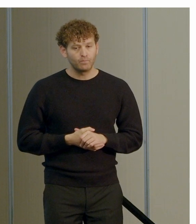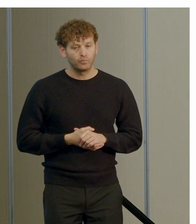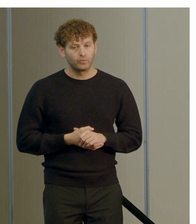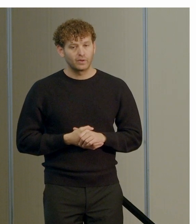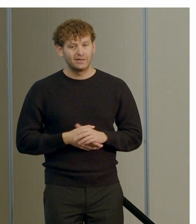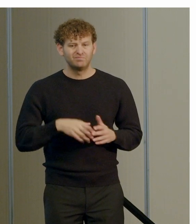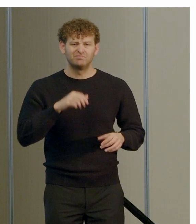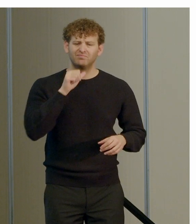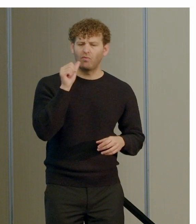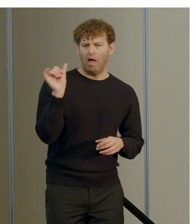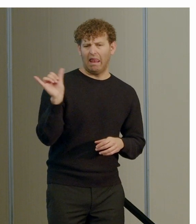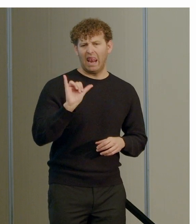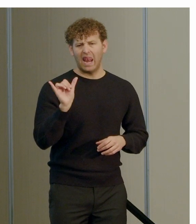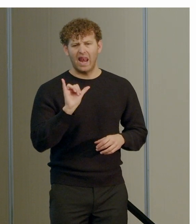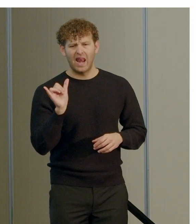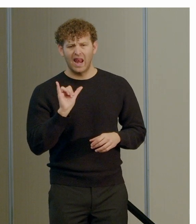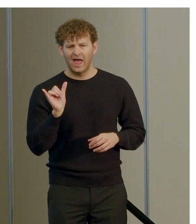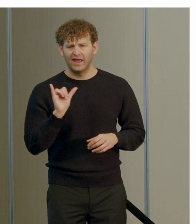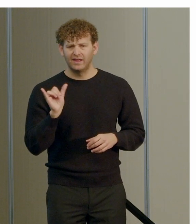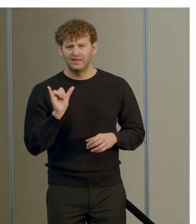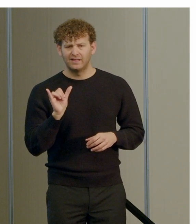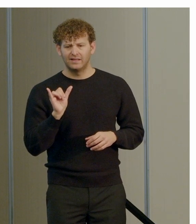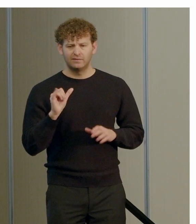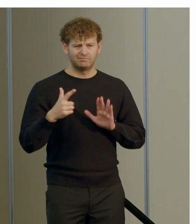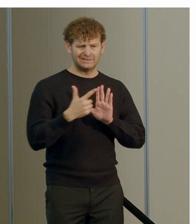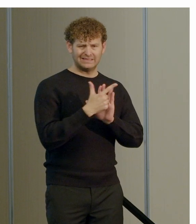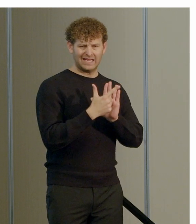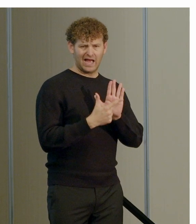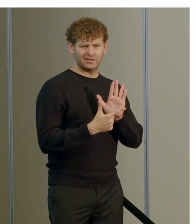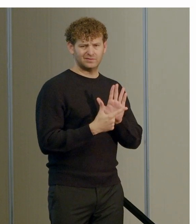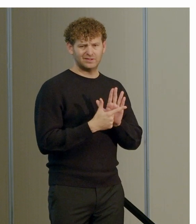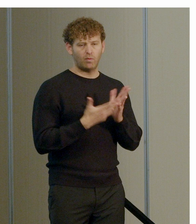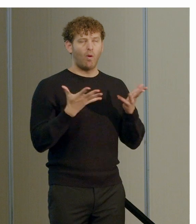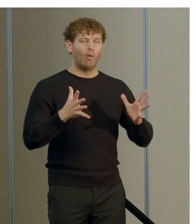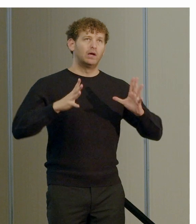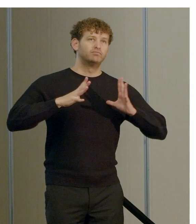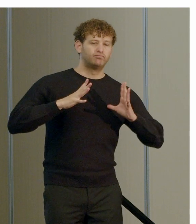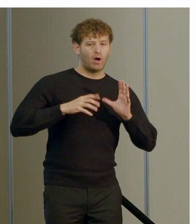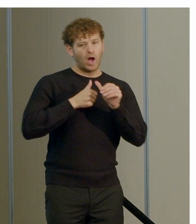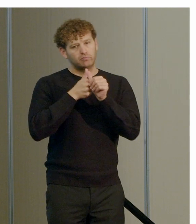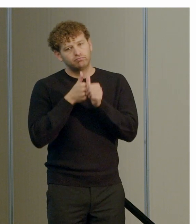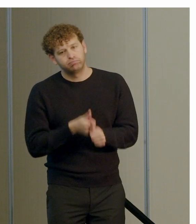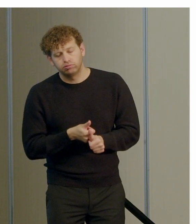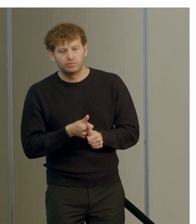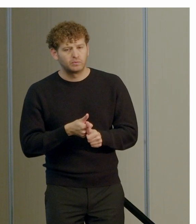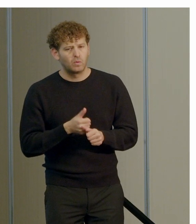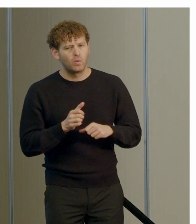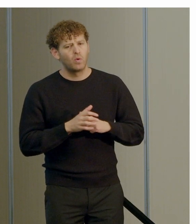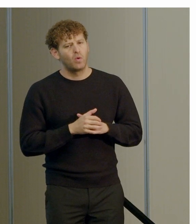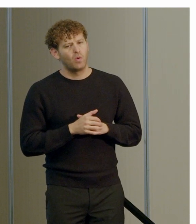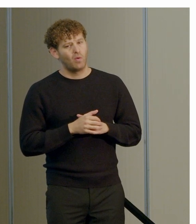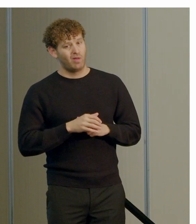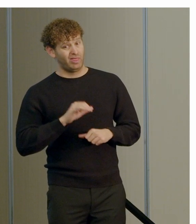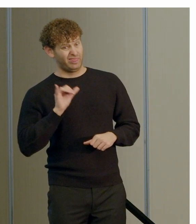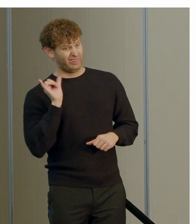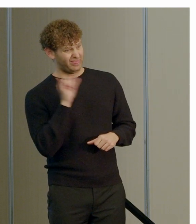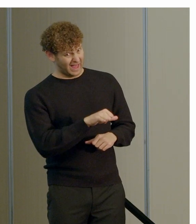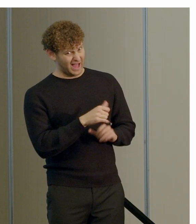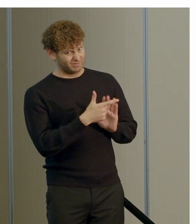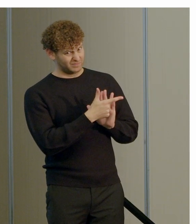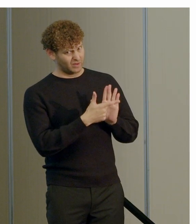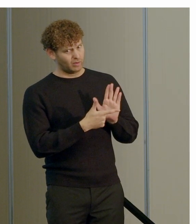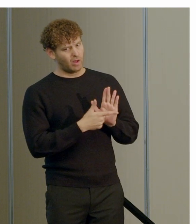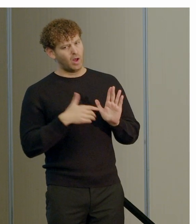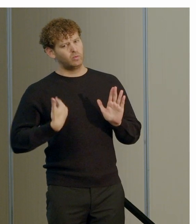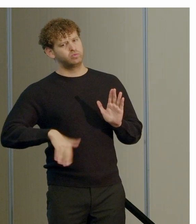let's just follow it because it had some purpose then. It actually promotes better design, better technology,